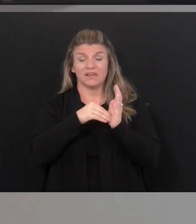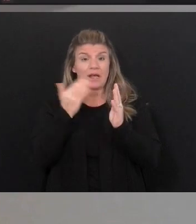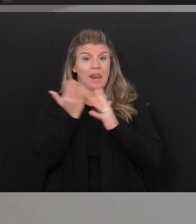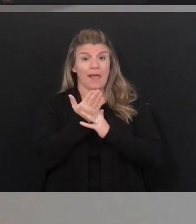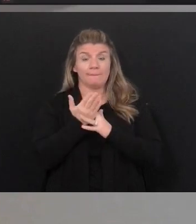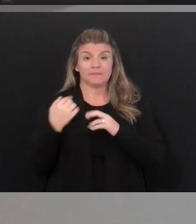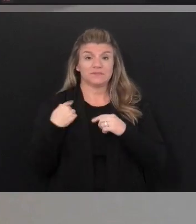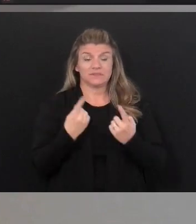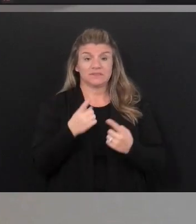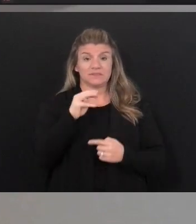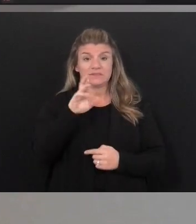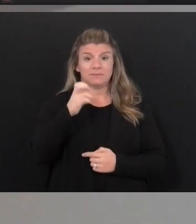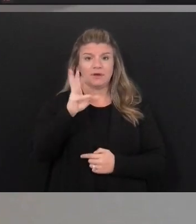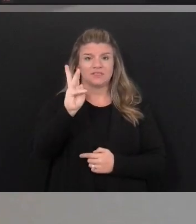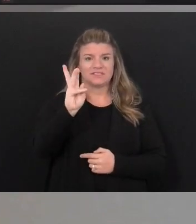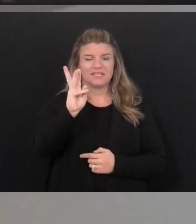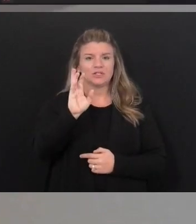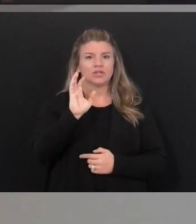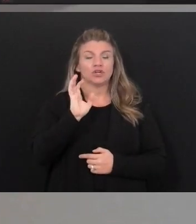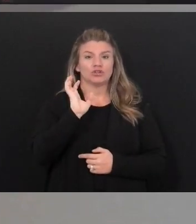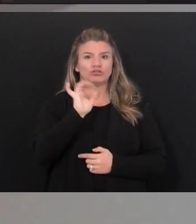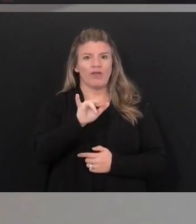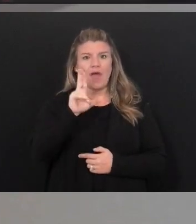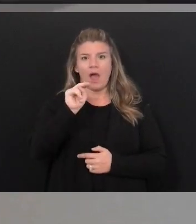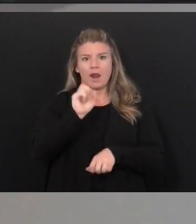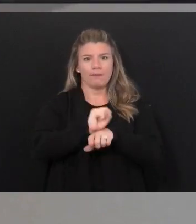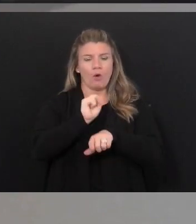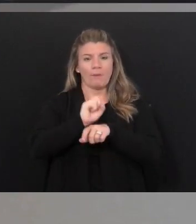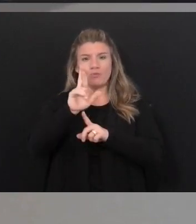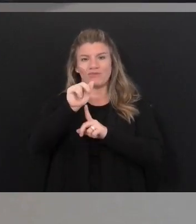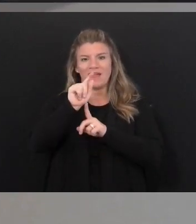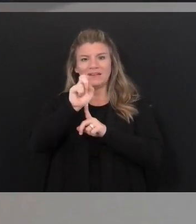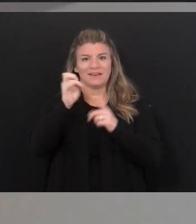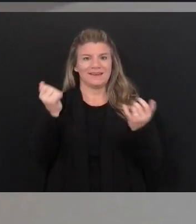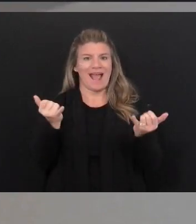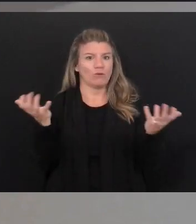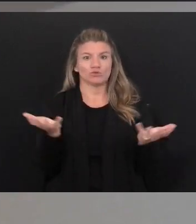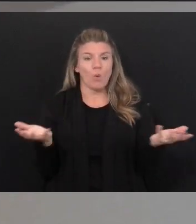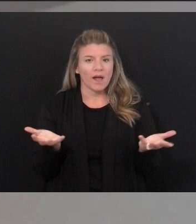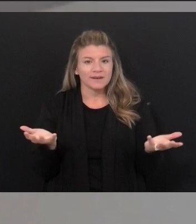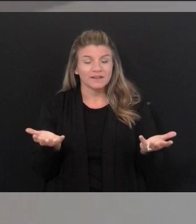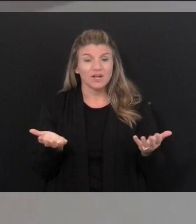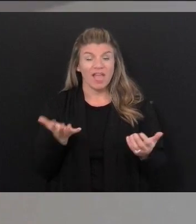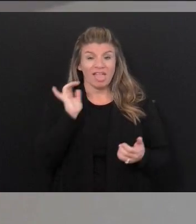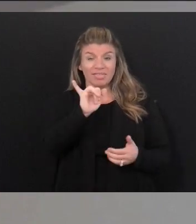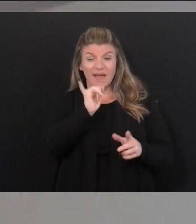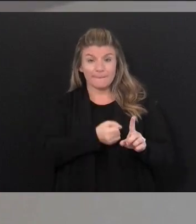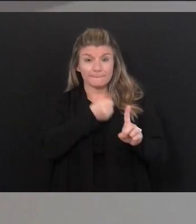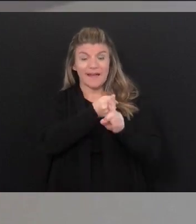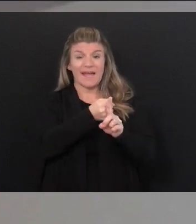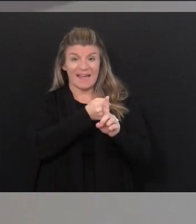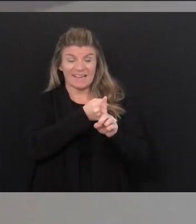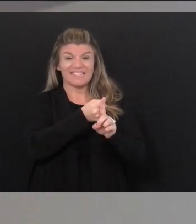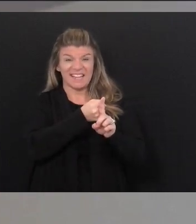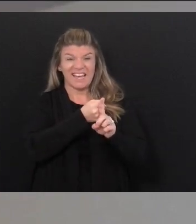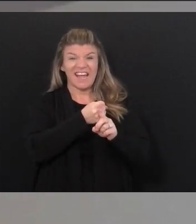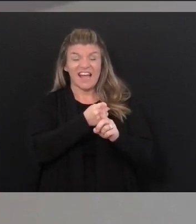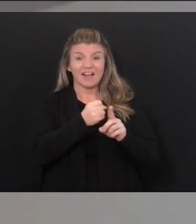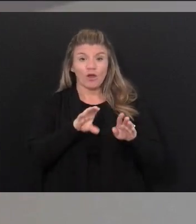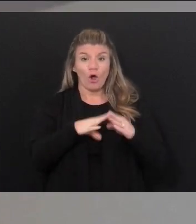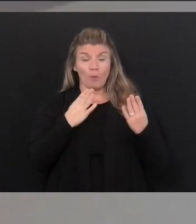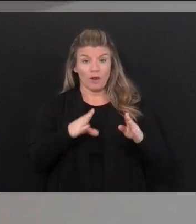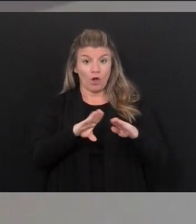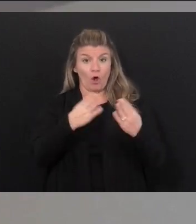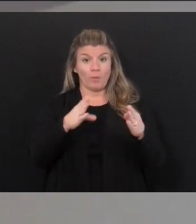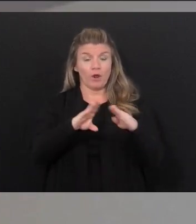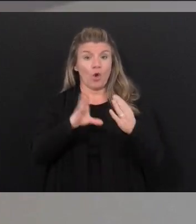16th. What does that put the state's overall unemployment rate at? What effect do you think these next couple rounds of openings will have